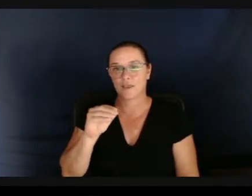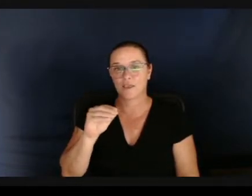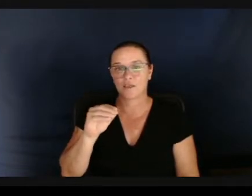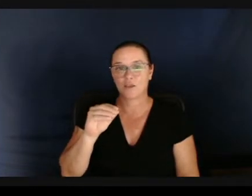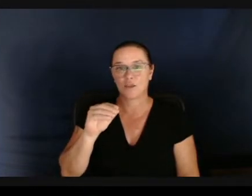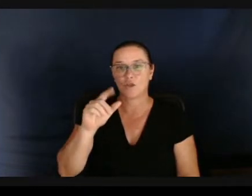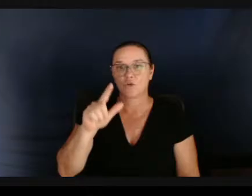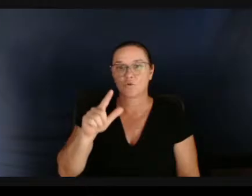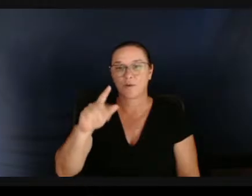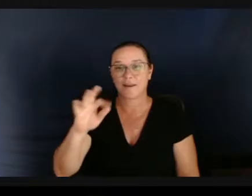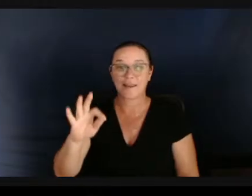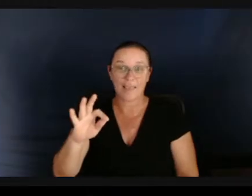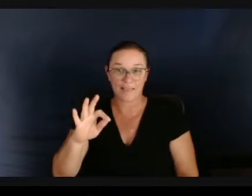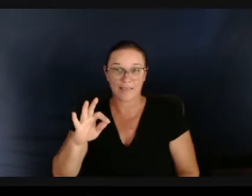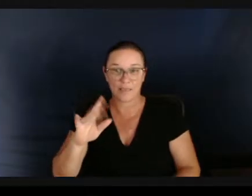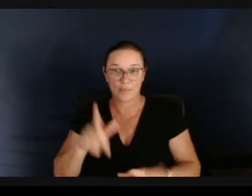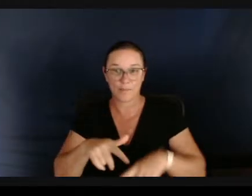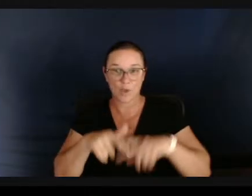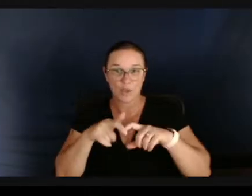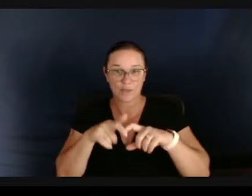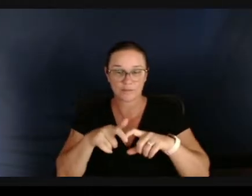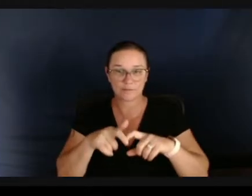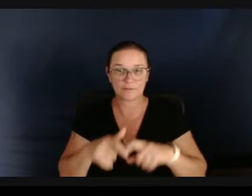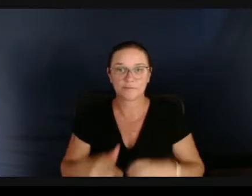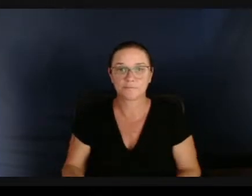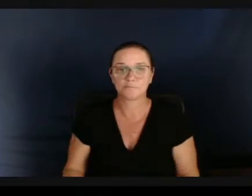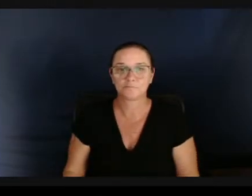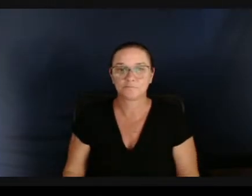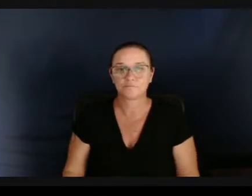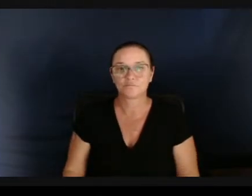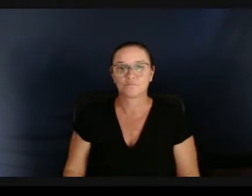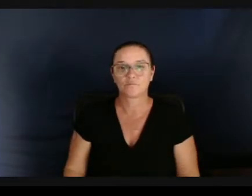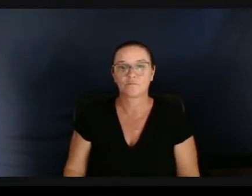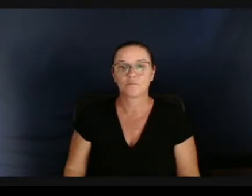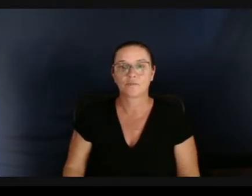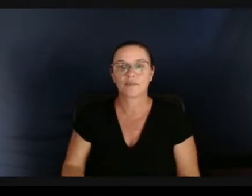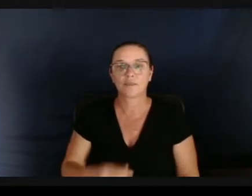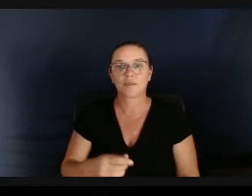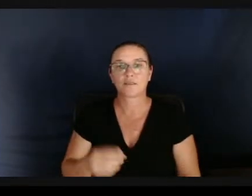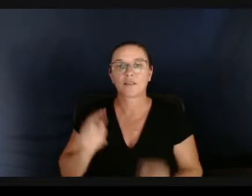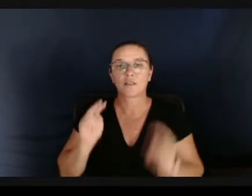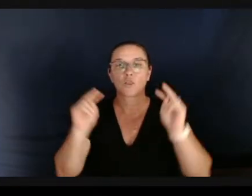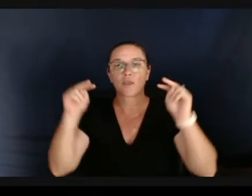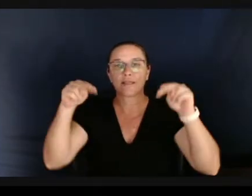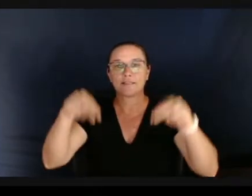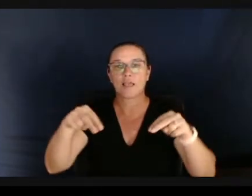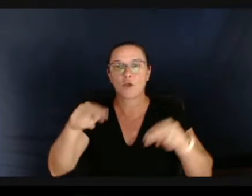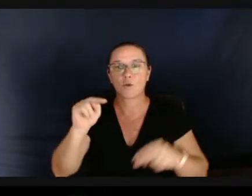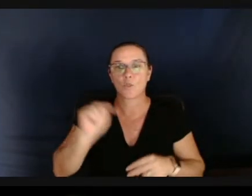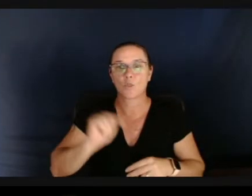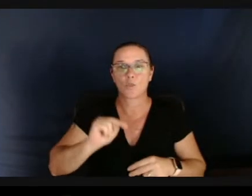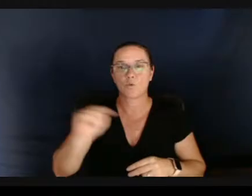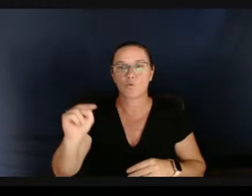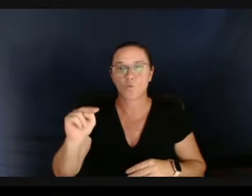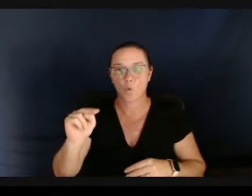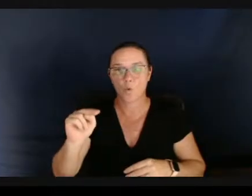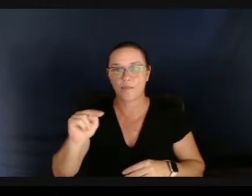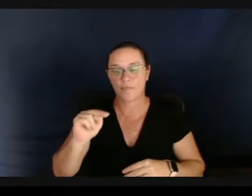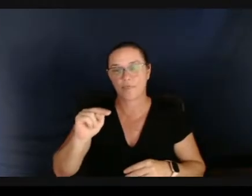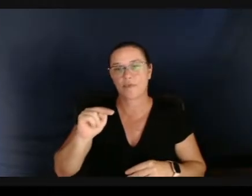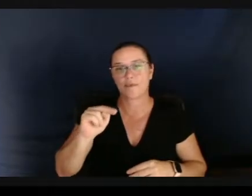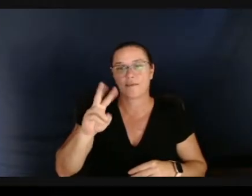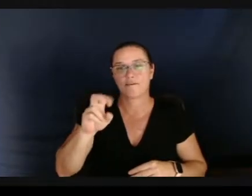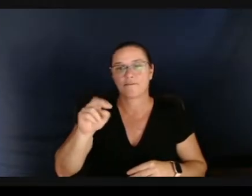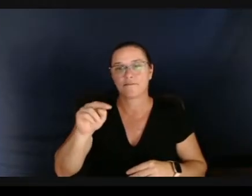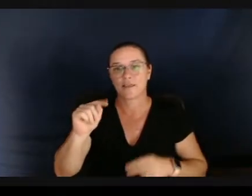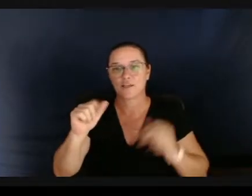images here. They noted back then, looking down, this is the north vent. They could see a little bit of lava